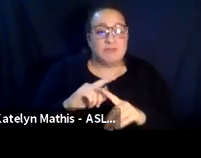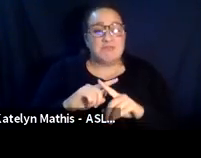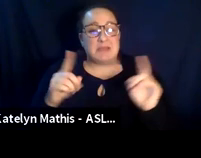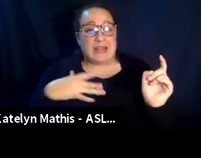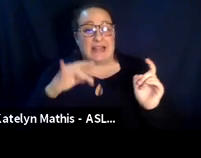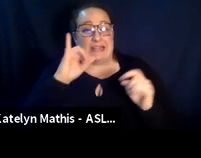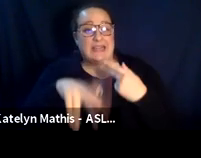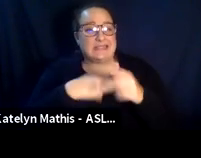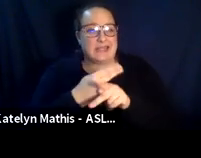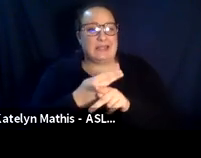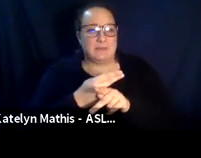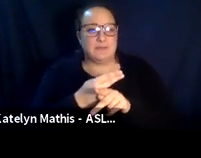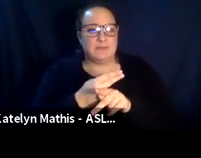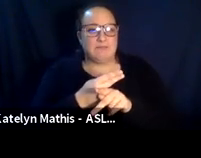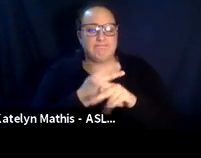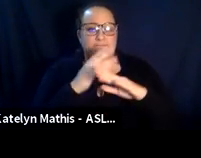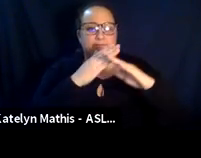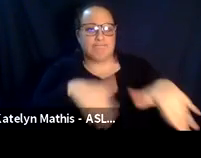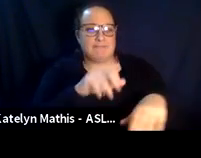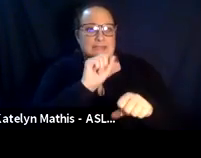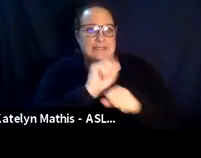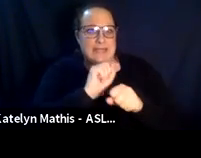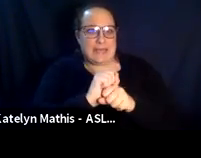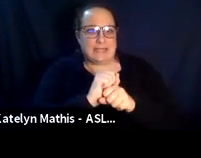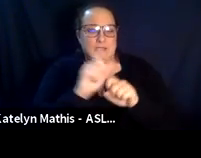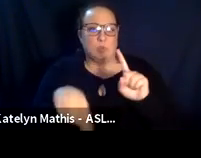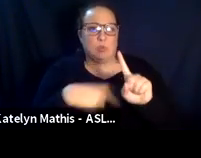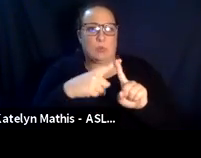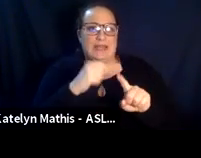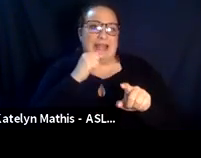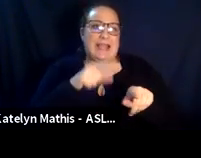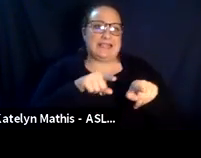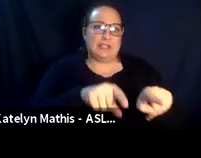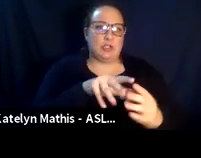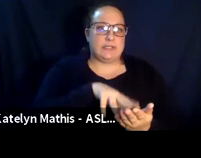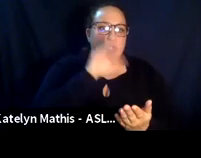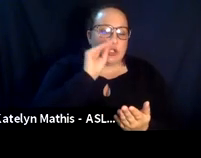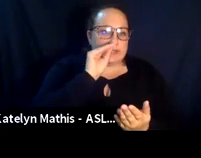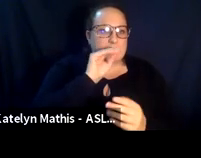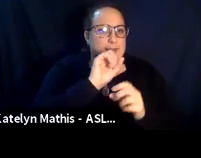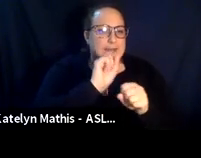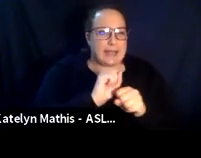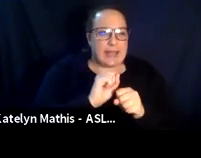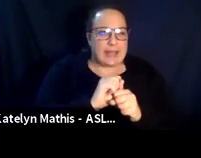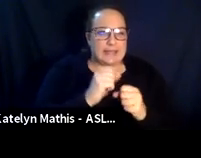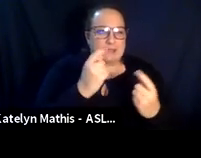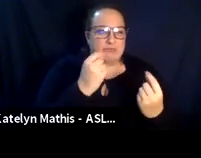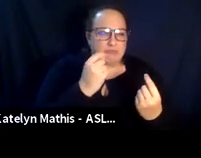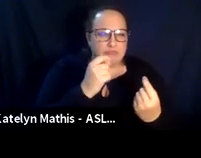like if it's broken down to task when they're doing asynchronous learning. So what is the task, exactly what it is they have to